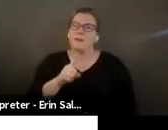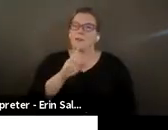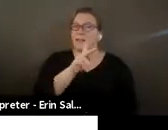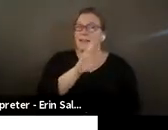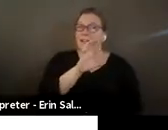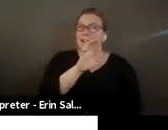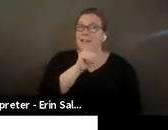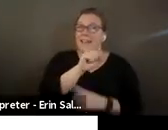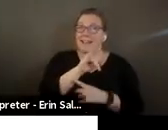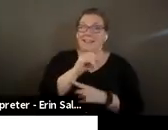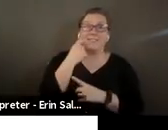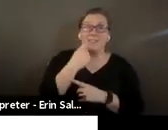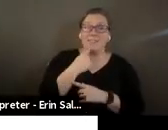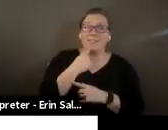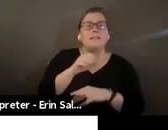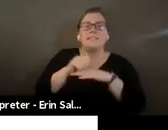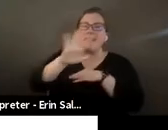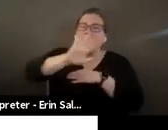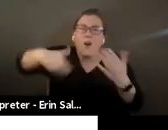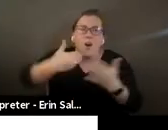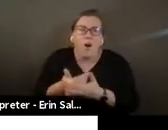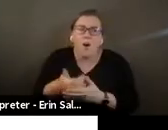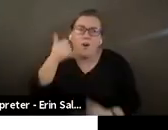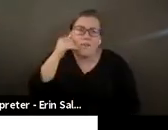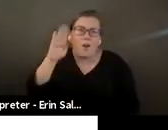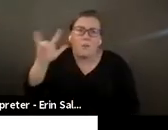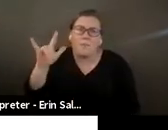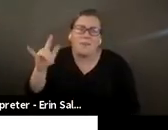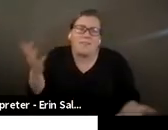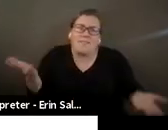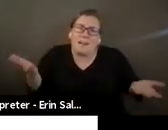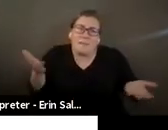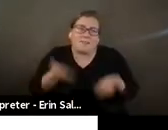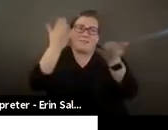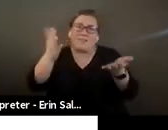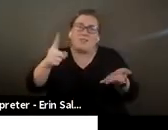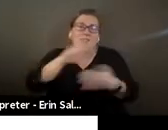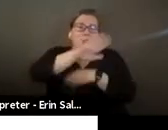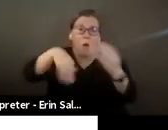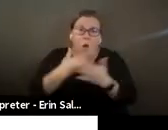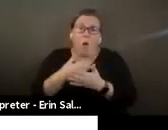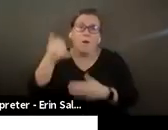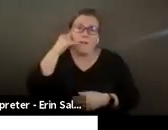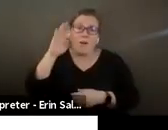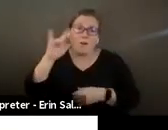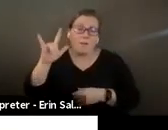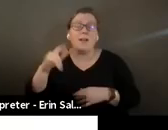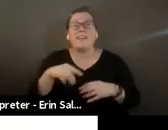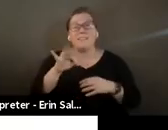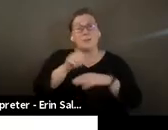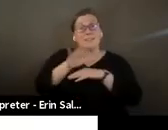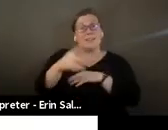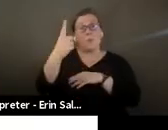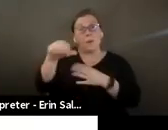bill. It's fine if you send just one page, but oftentimes I'm reaching back out to you